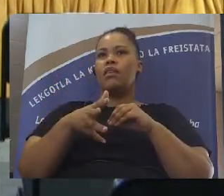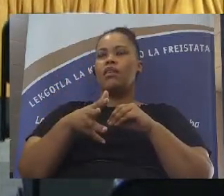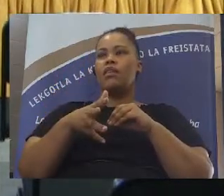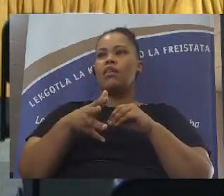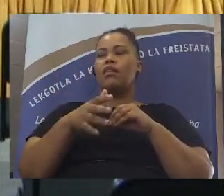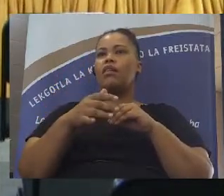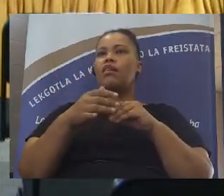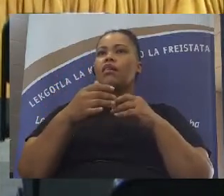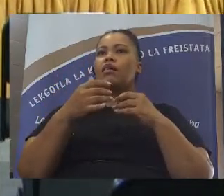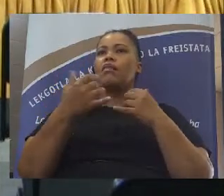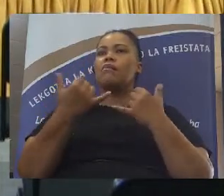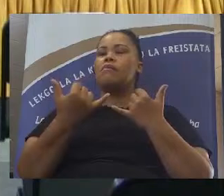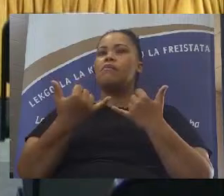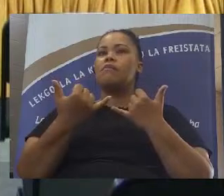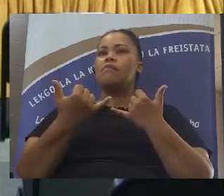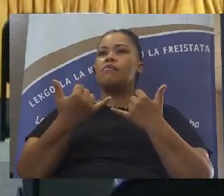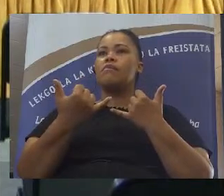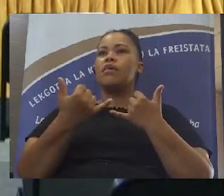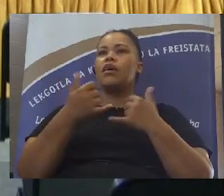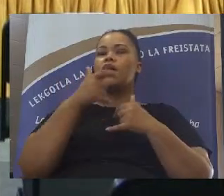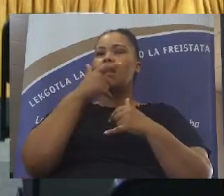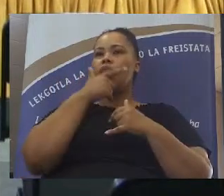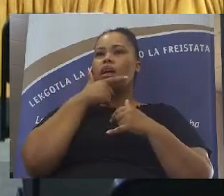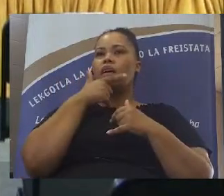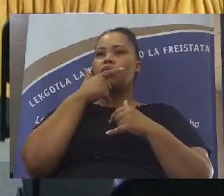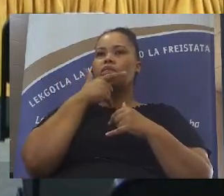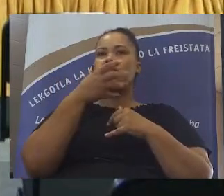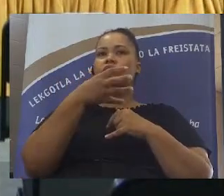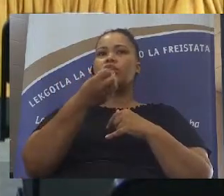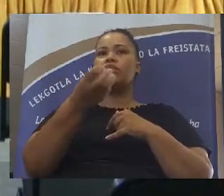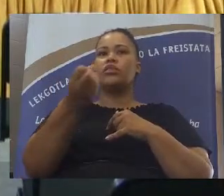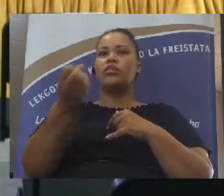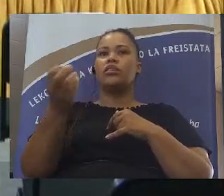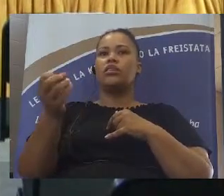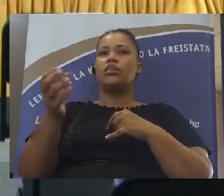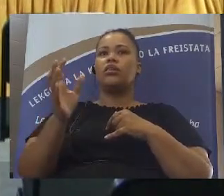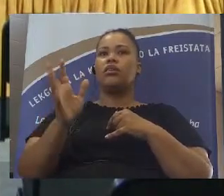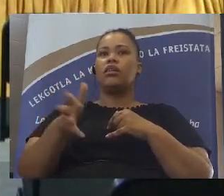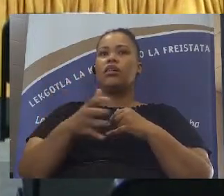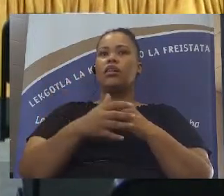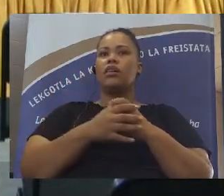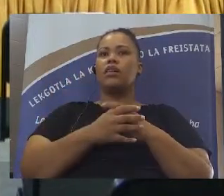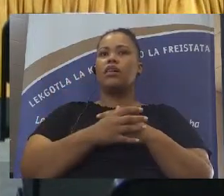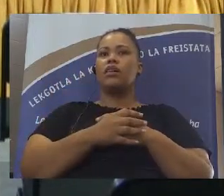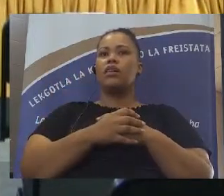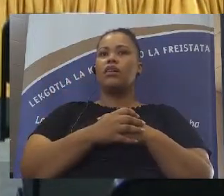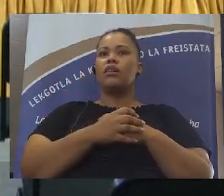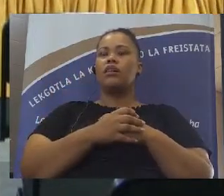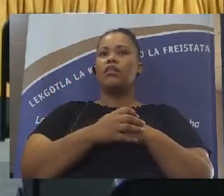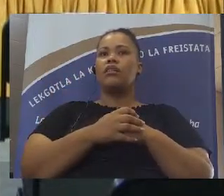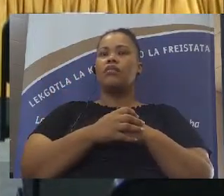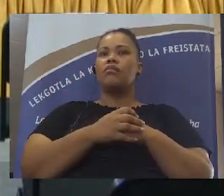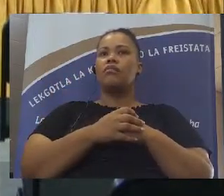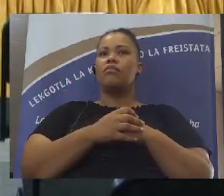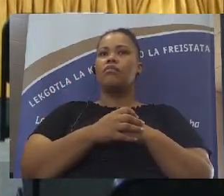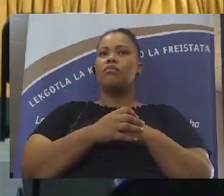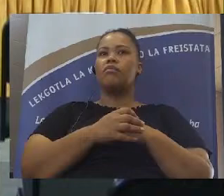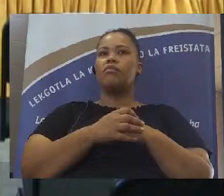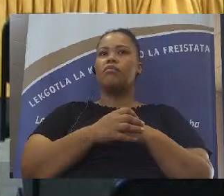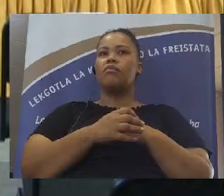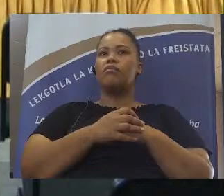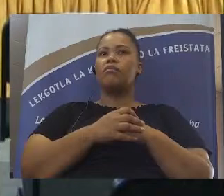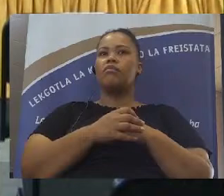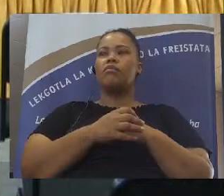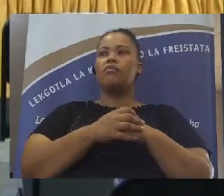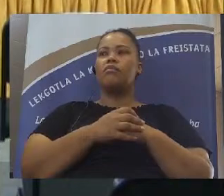itlame. Ha le etswa mona ha se le ya hae. Dintho tsena tse neng re di kadingwe hore di fetolele mantswe, di